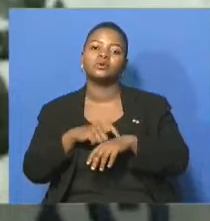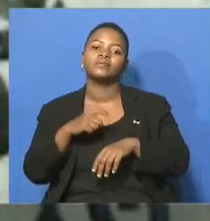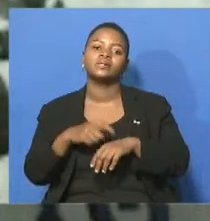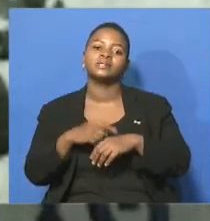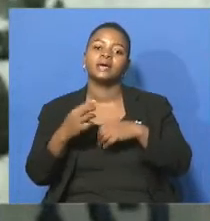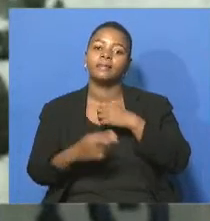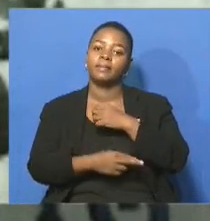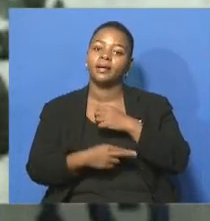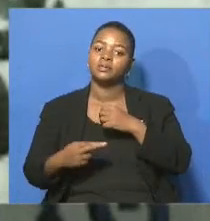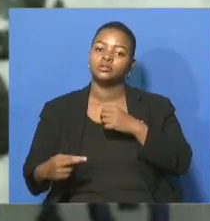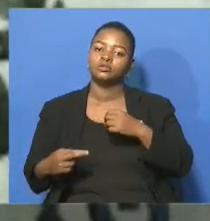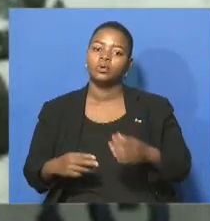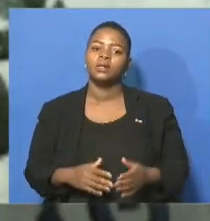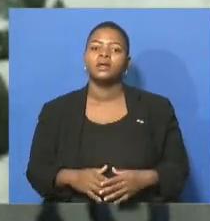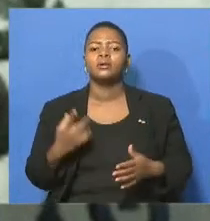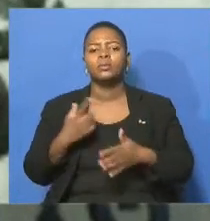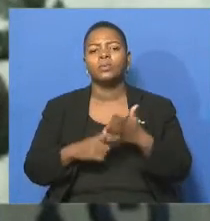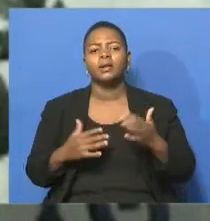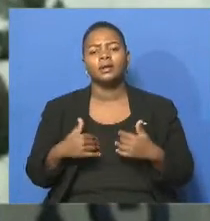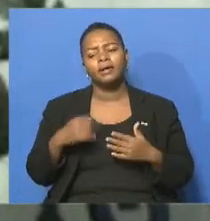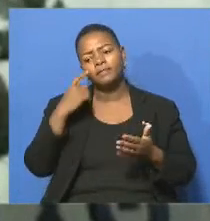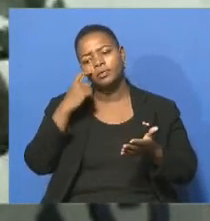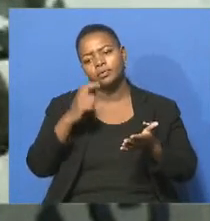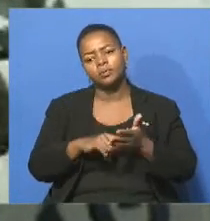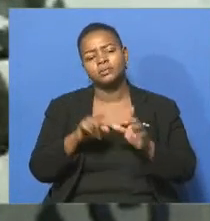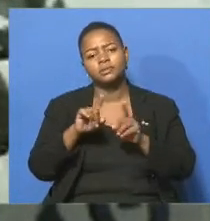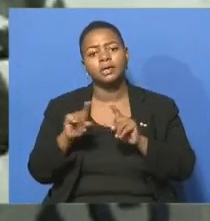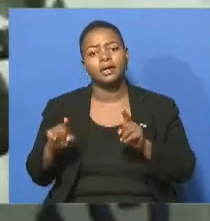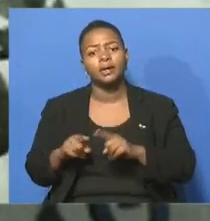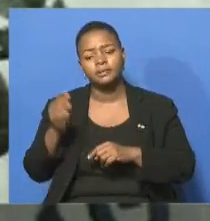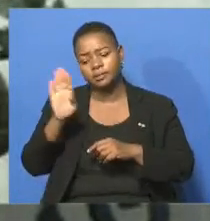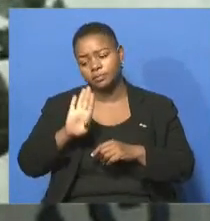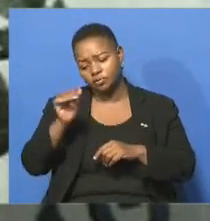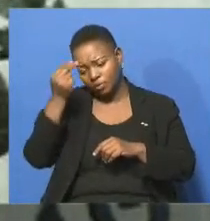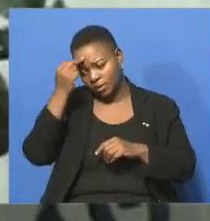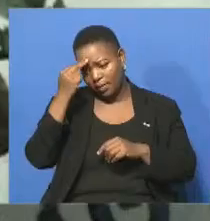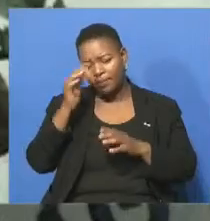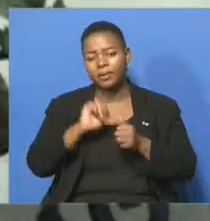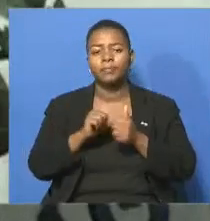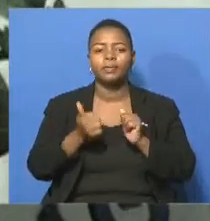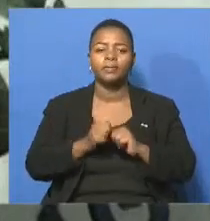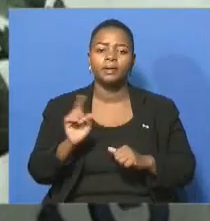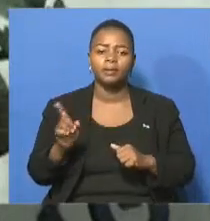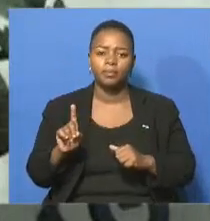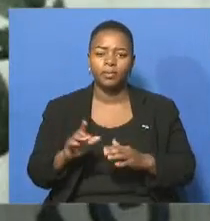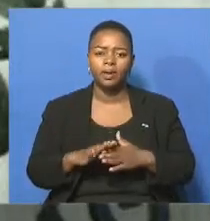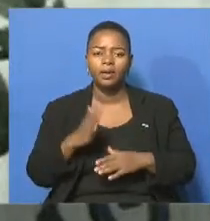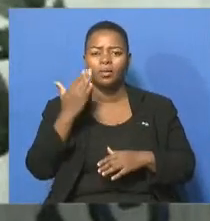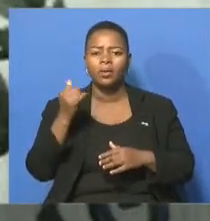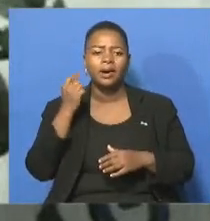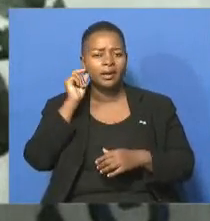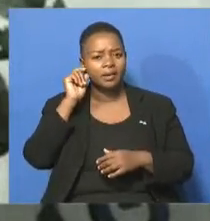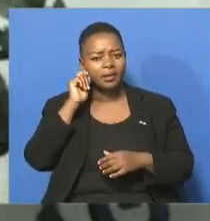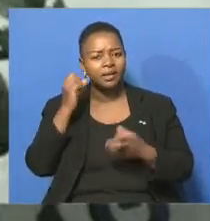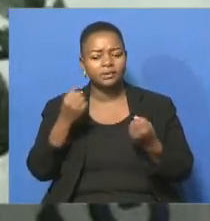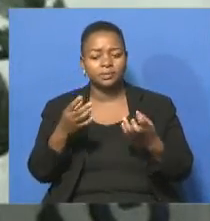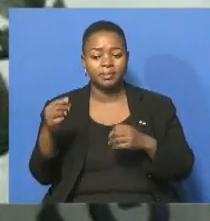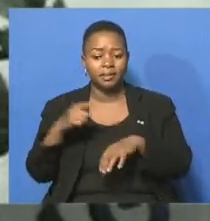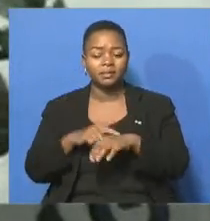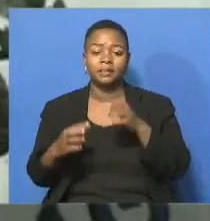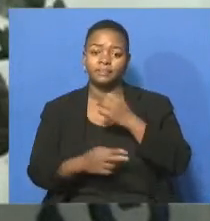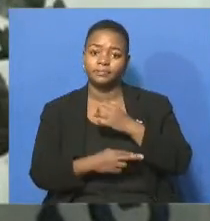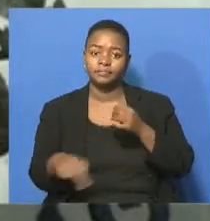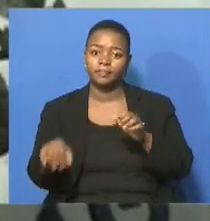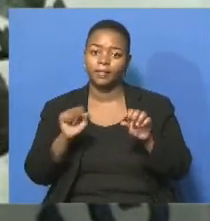What have you established as the Botswana Police? ha kae sente and maybe the